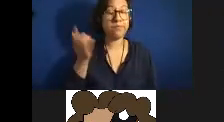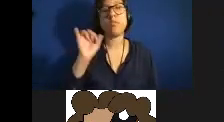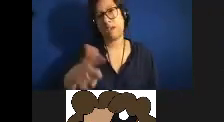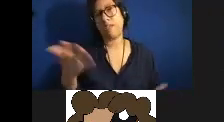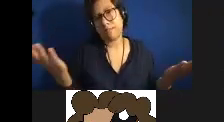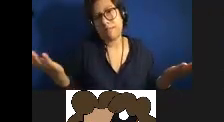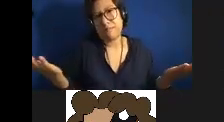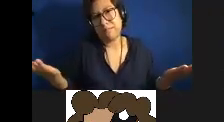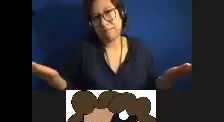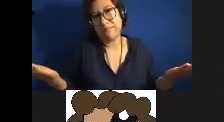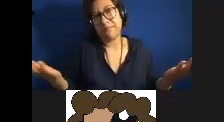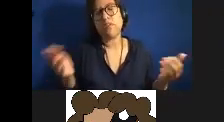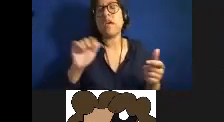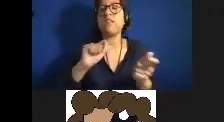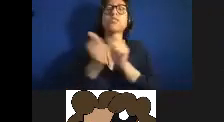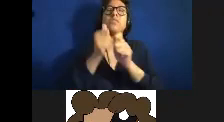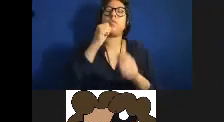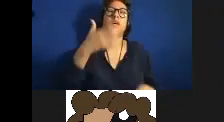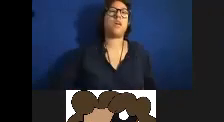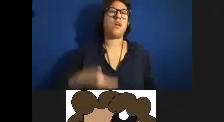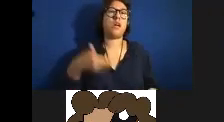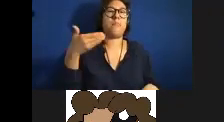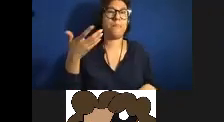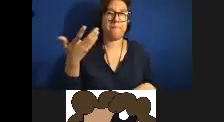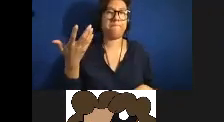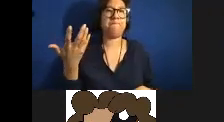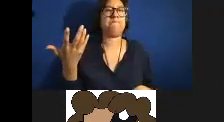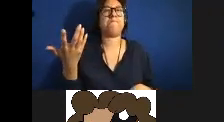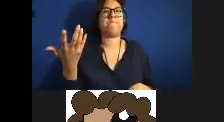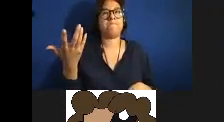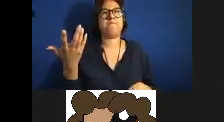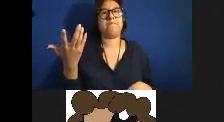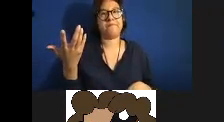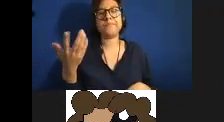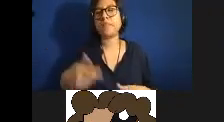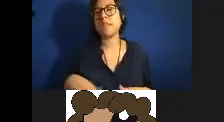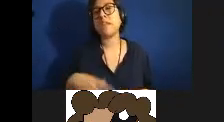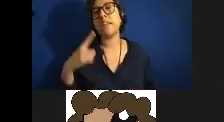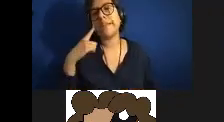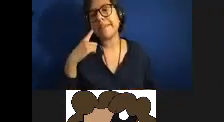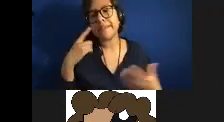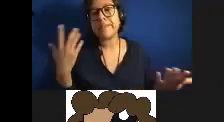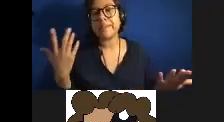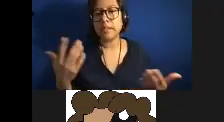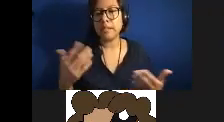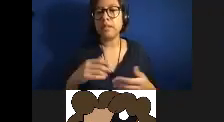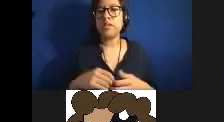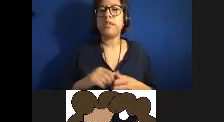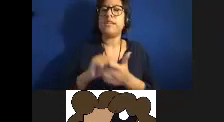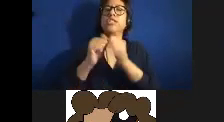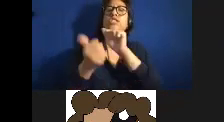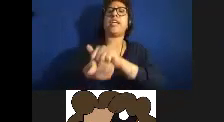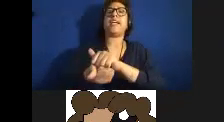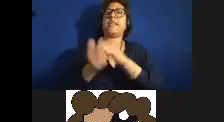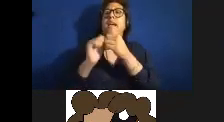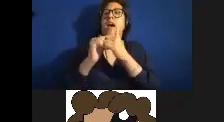So yeah, so that definitely changed me, right? It changed me, and I think changed how not only I thought